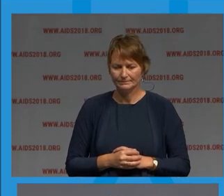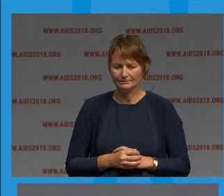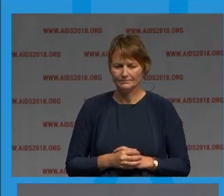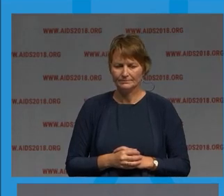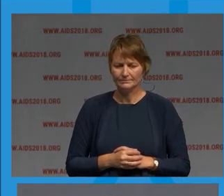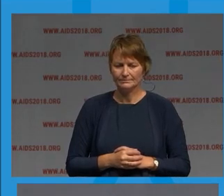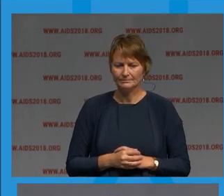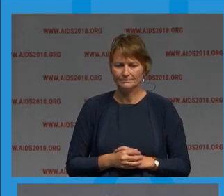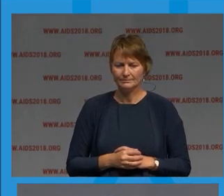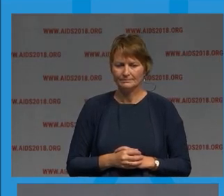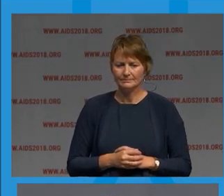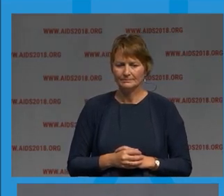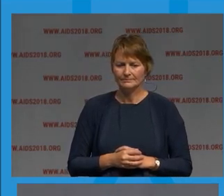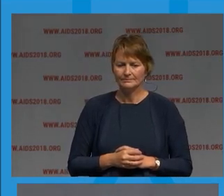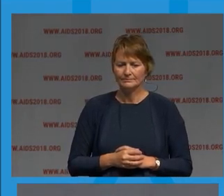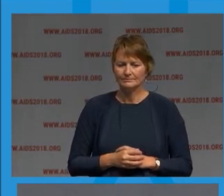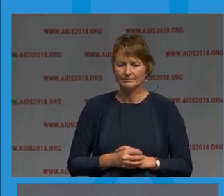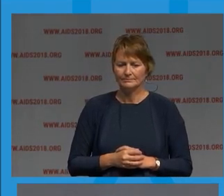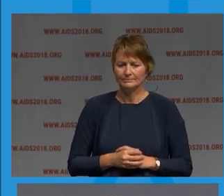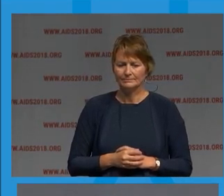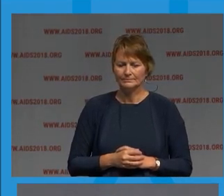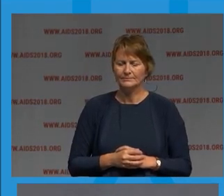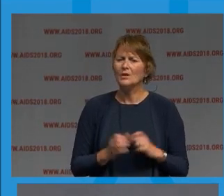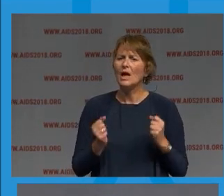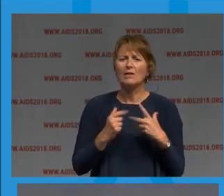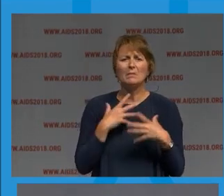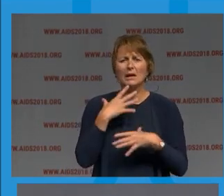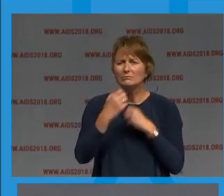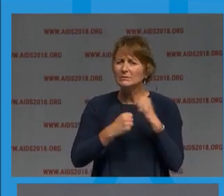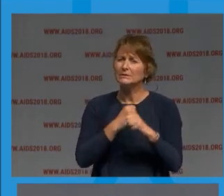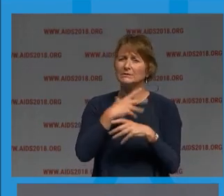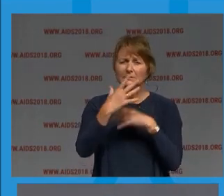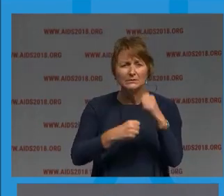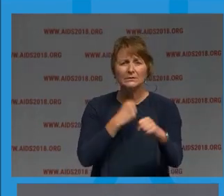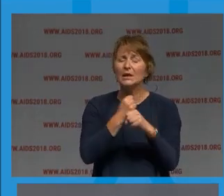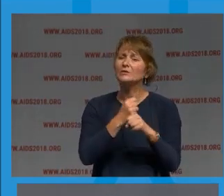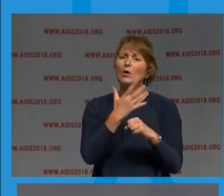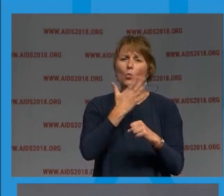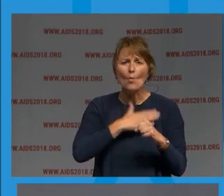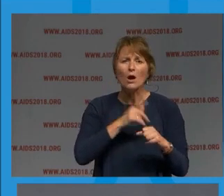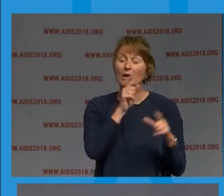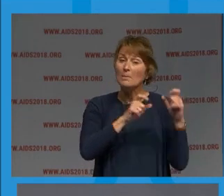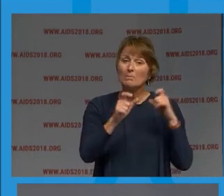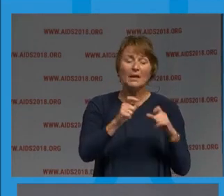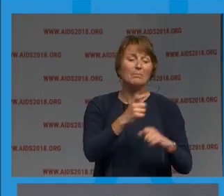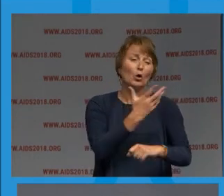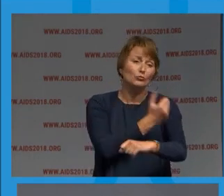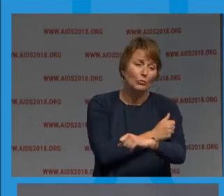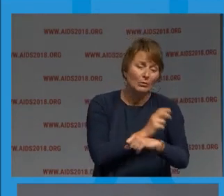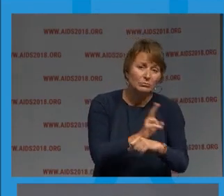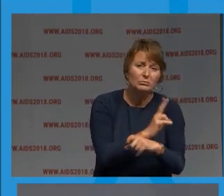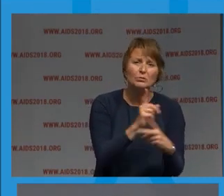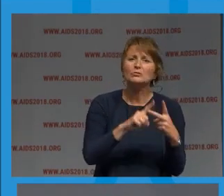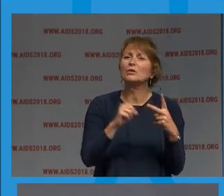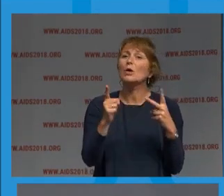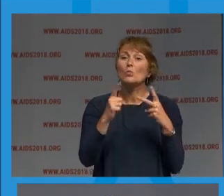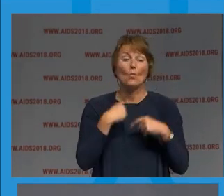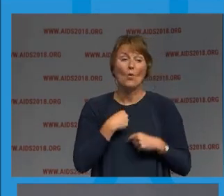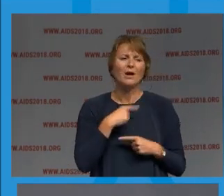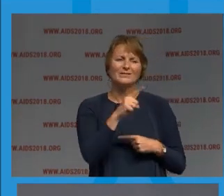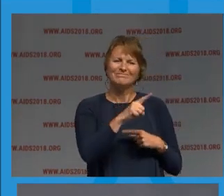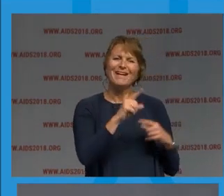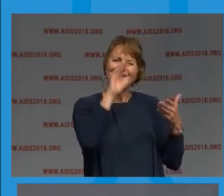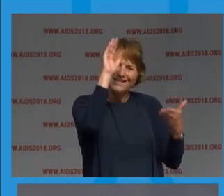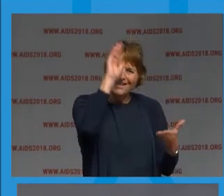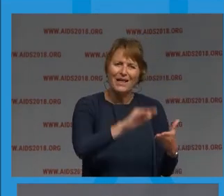Despite of all pledges of combat AIDS among people who use drugs, scale and scope of harm reduction services